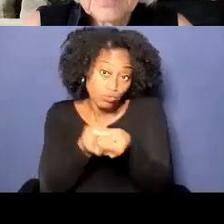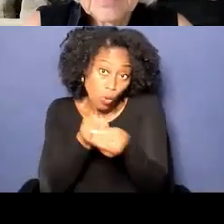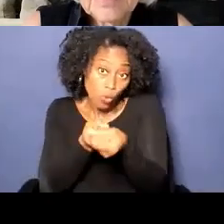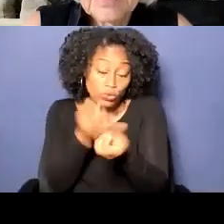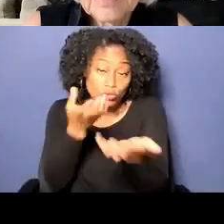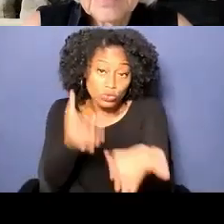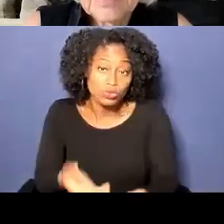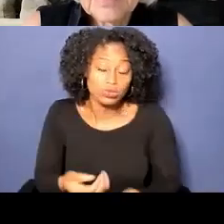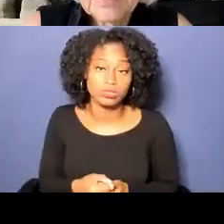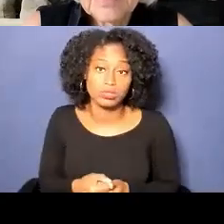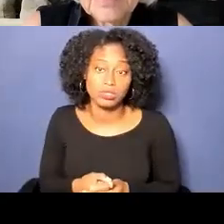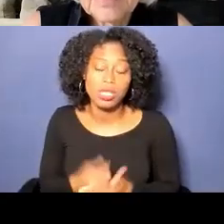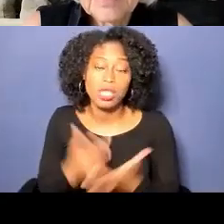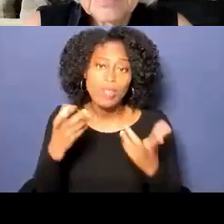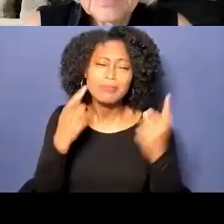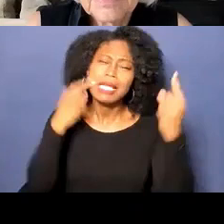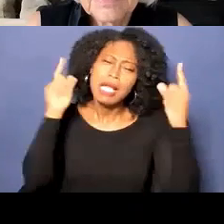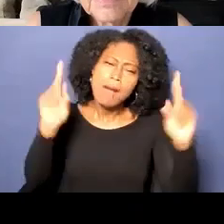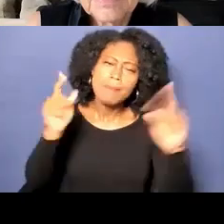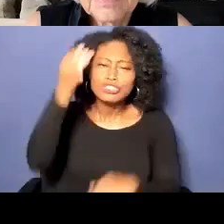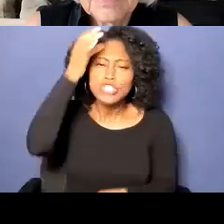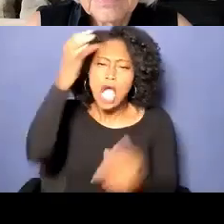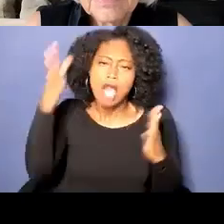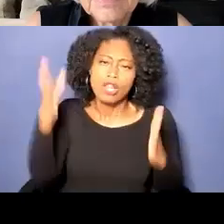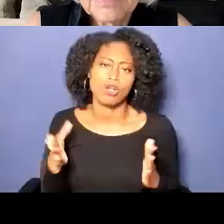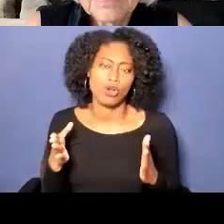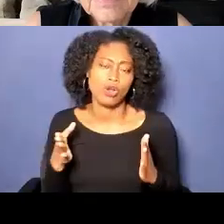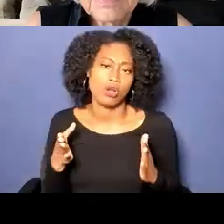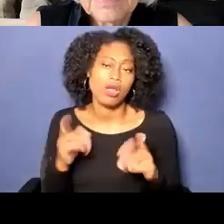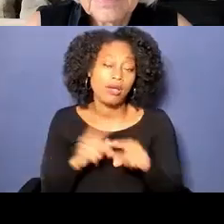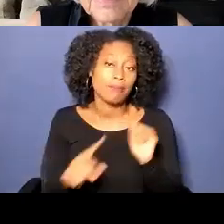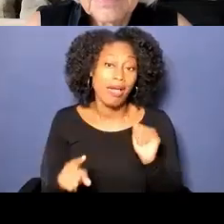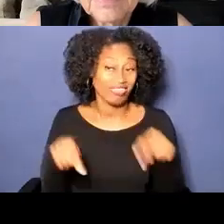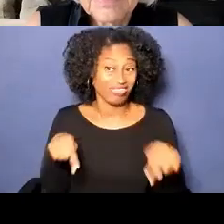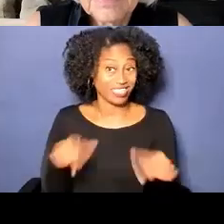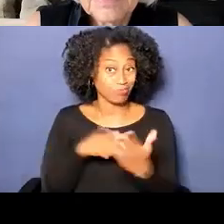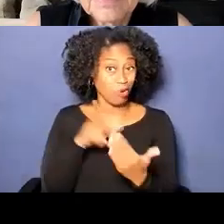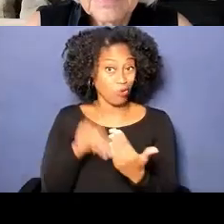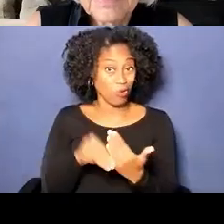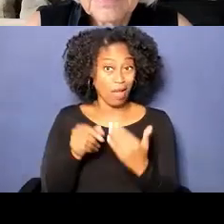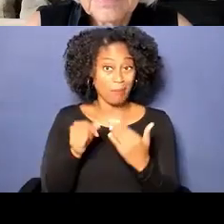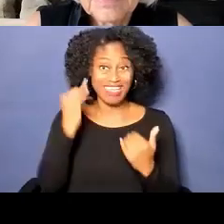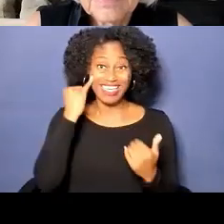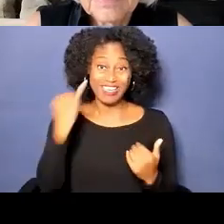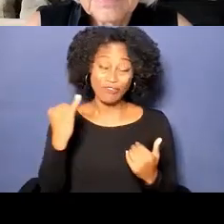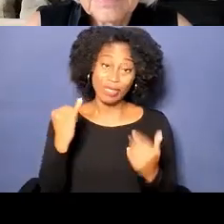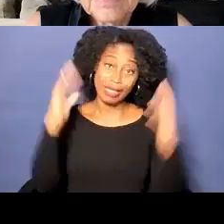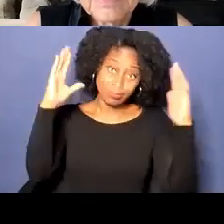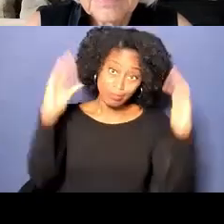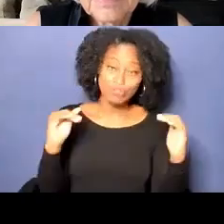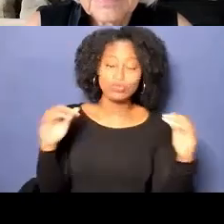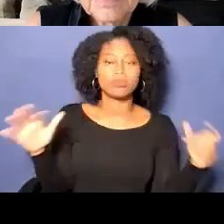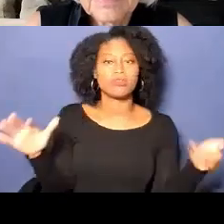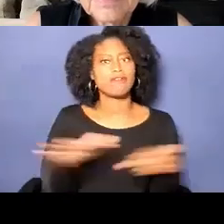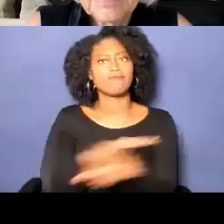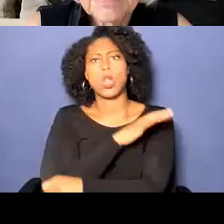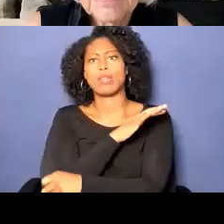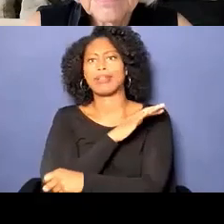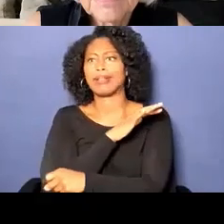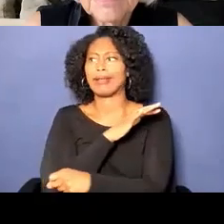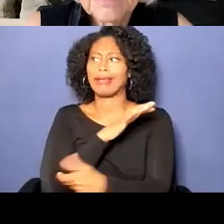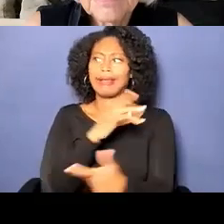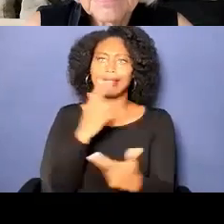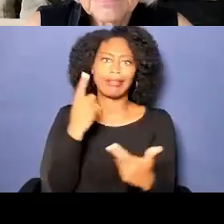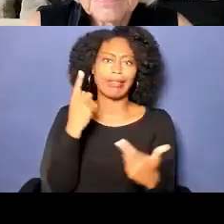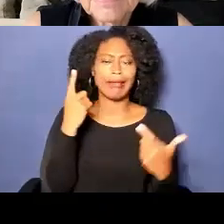being an accomplished scholar. But we would not have a program like this if we expected you to be fully minted and